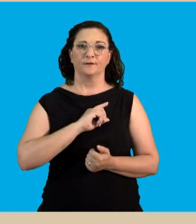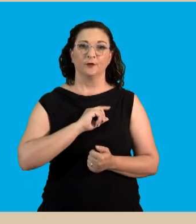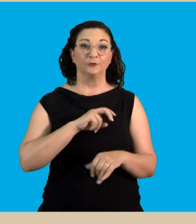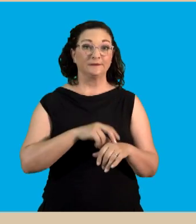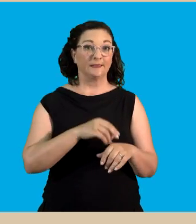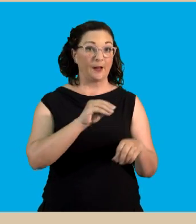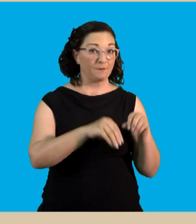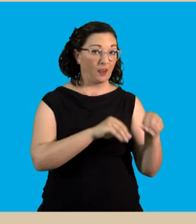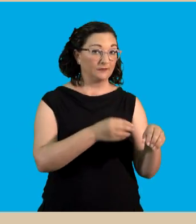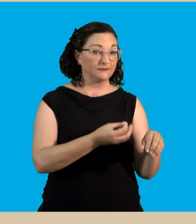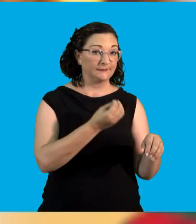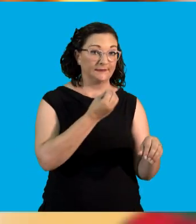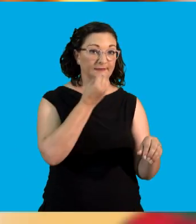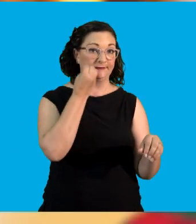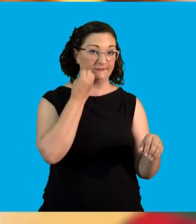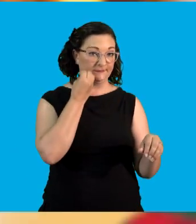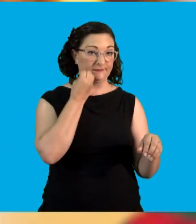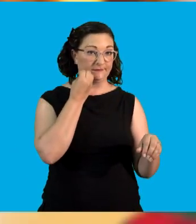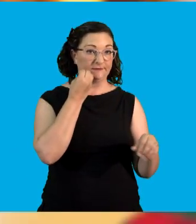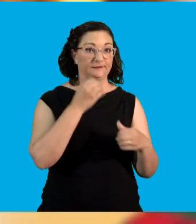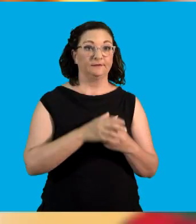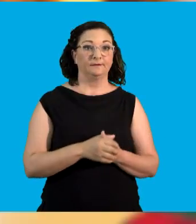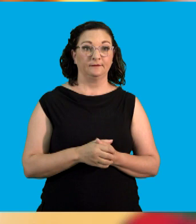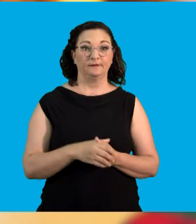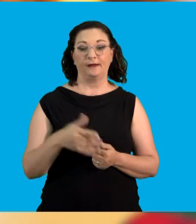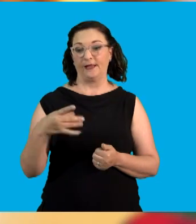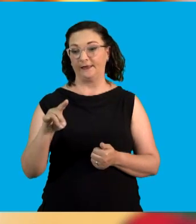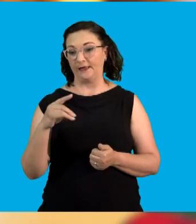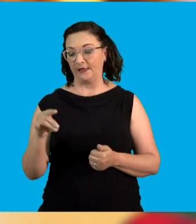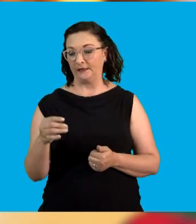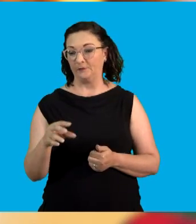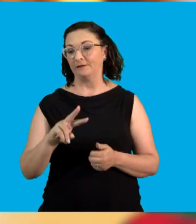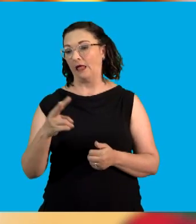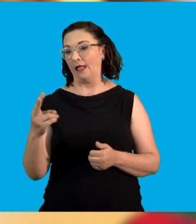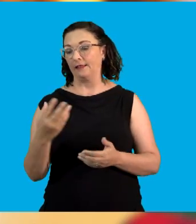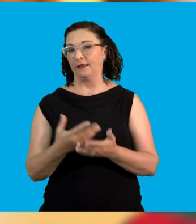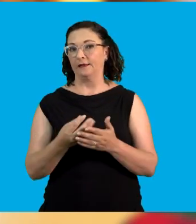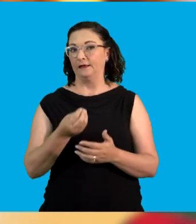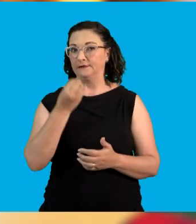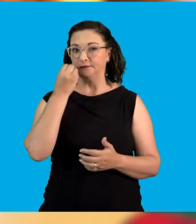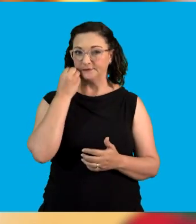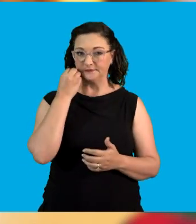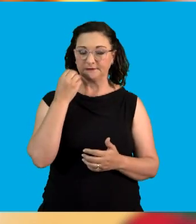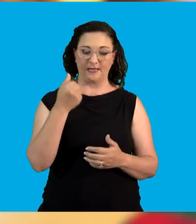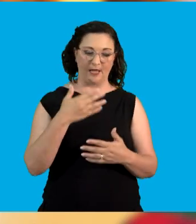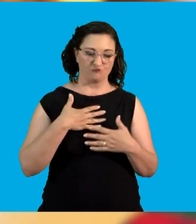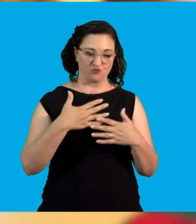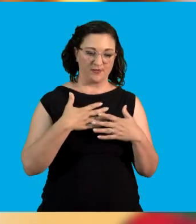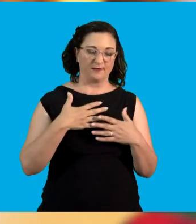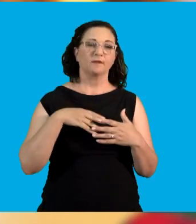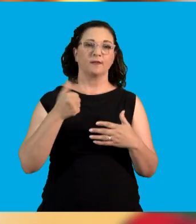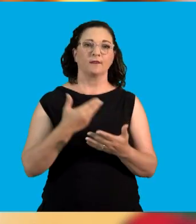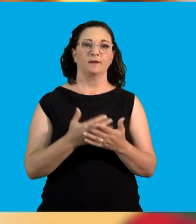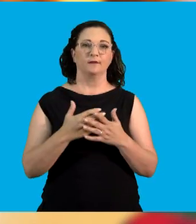eat those plants, okay? And then we also need to eat other animals and as well as breathe in the